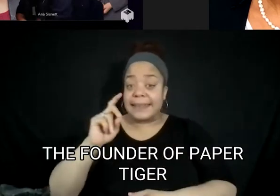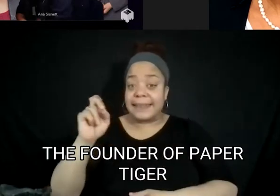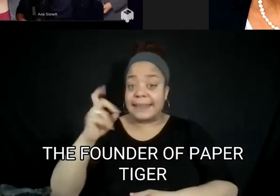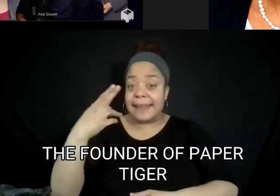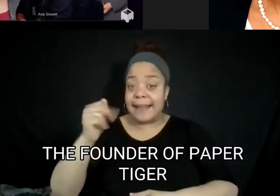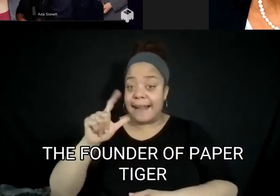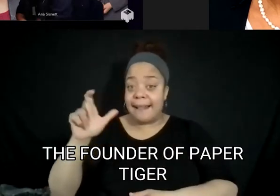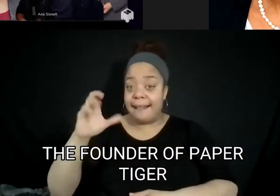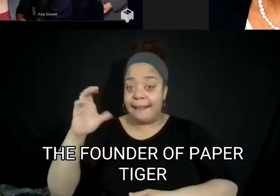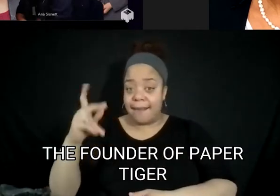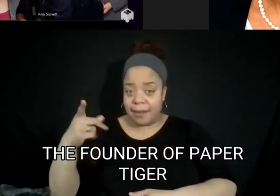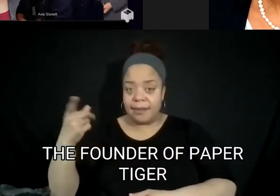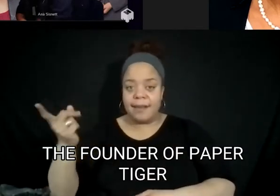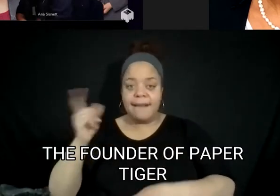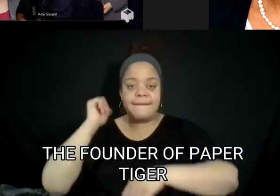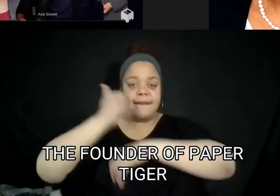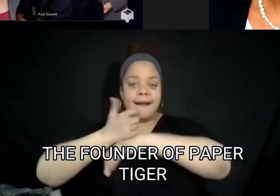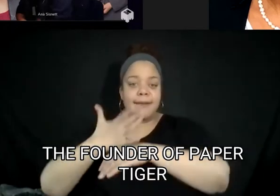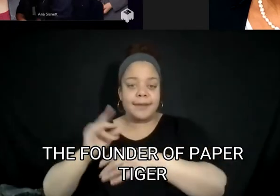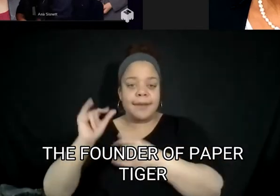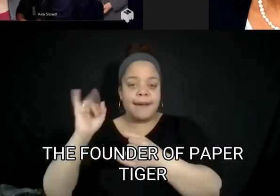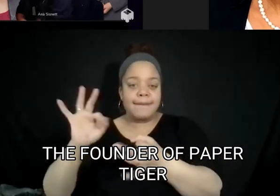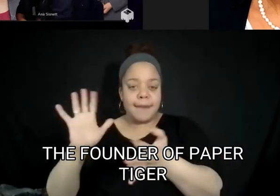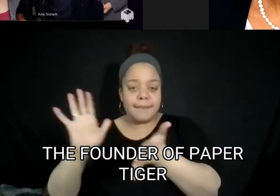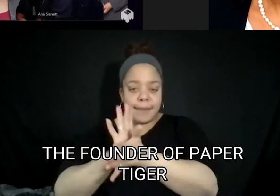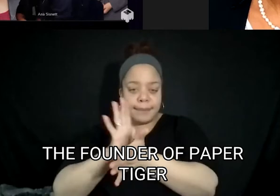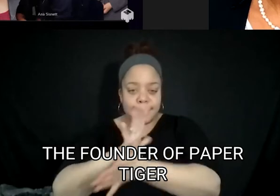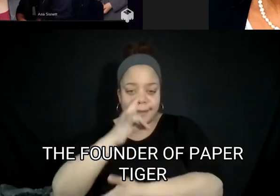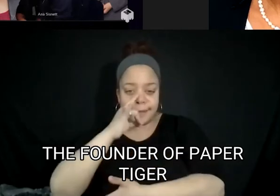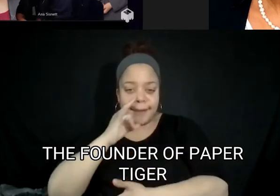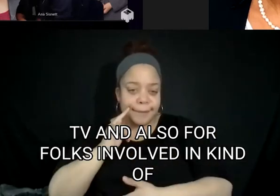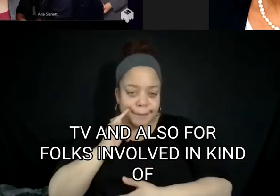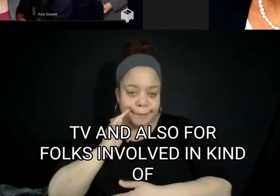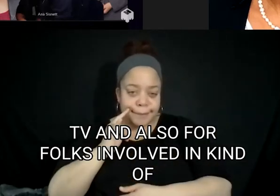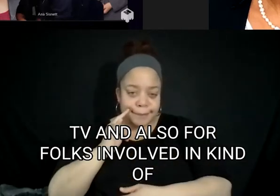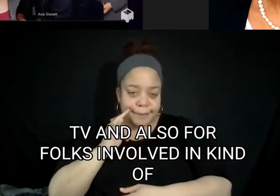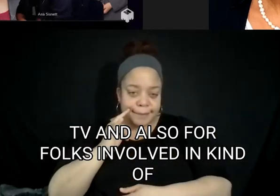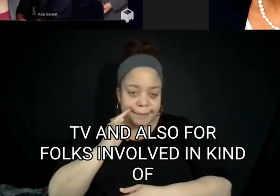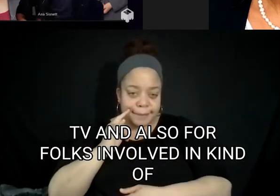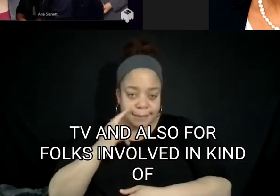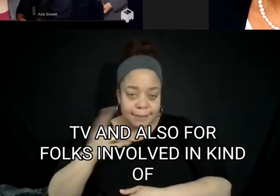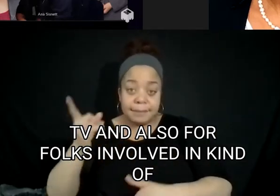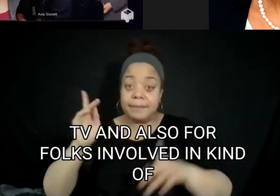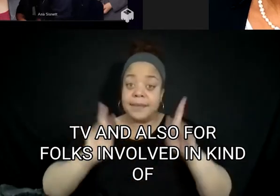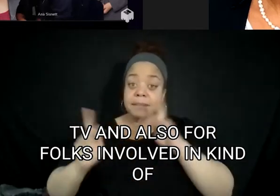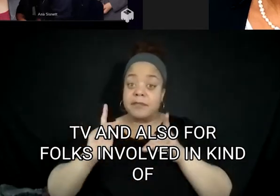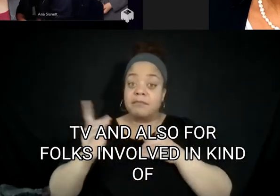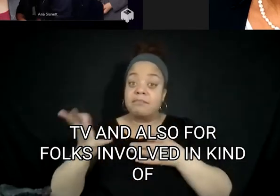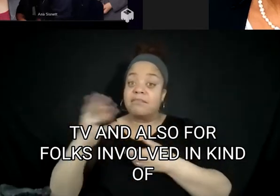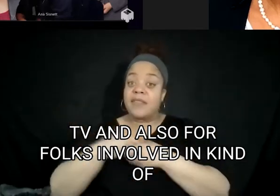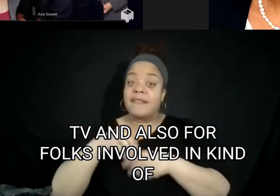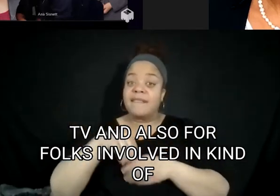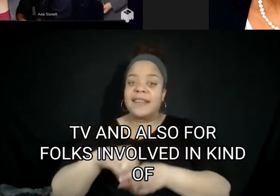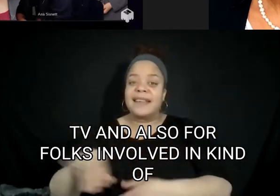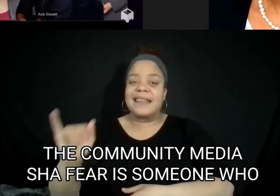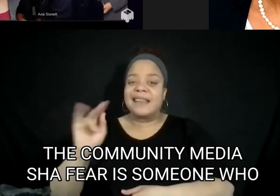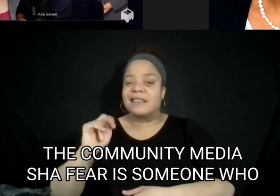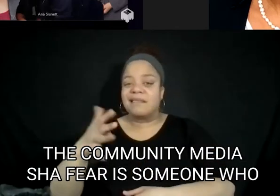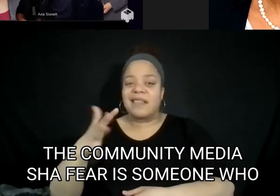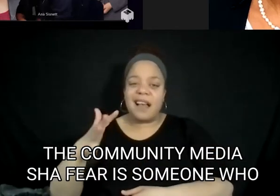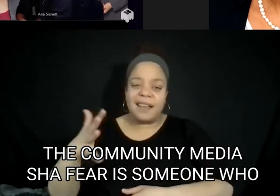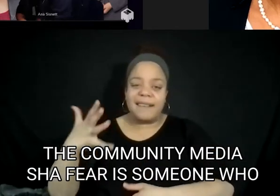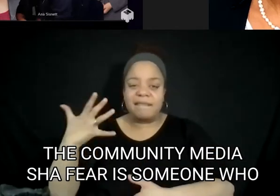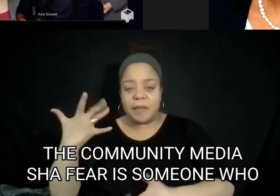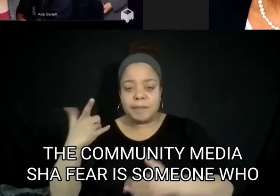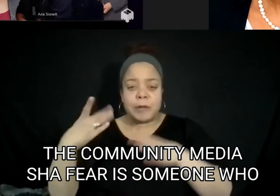the kind of community media sphere, is someone who is an OG for sure in the community